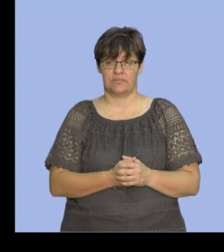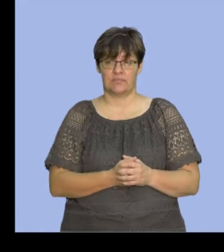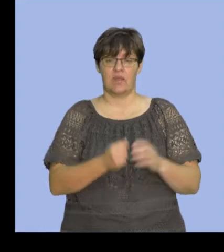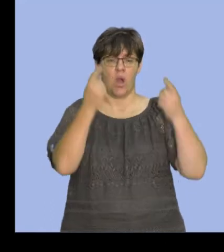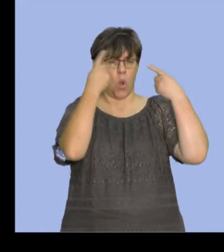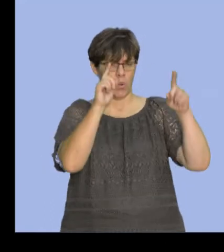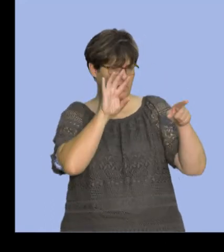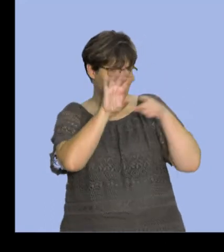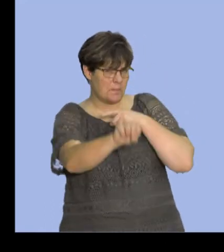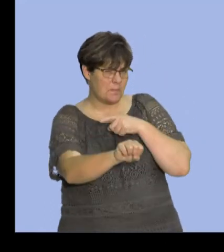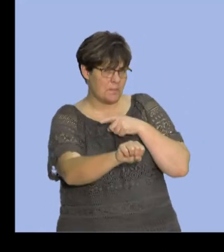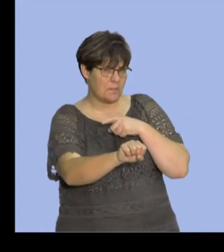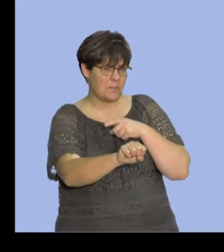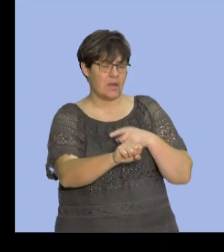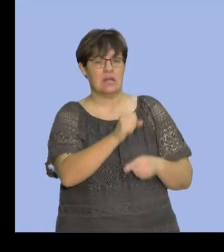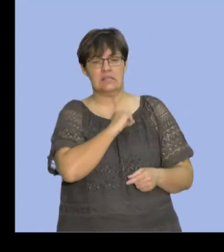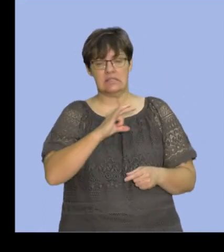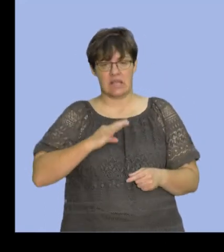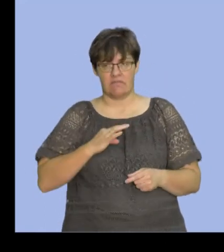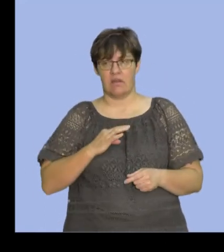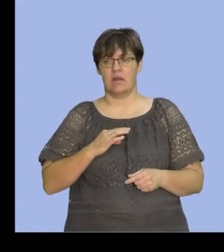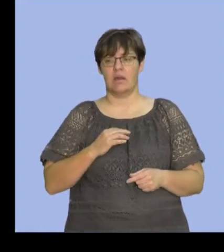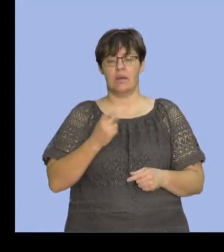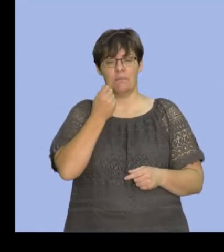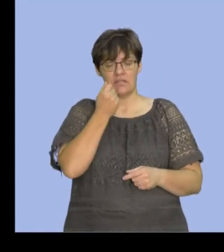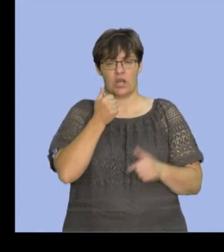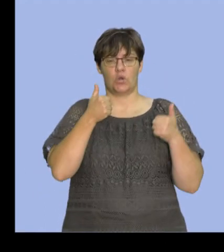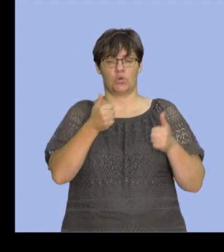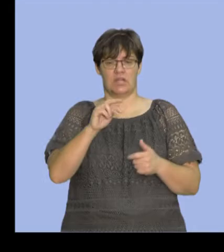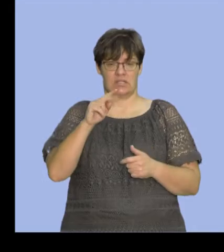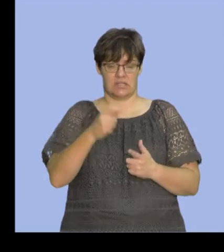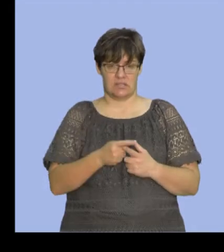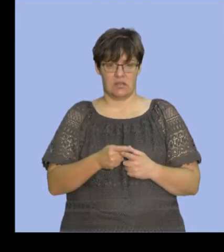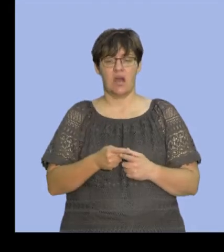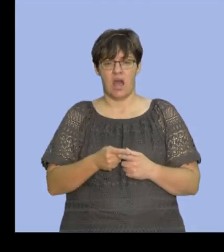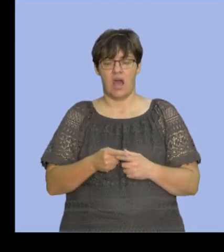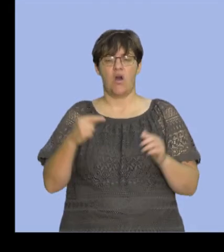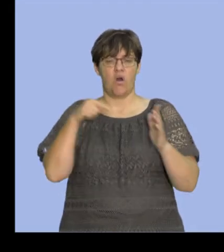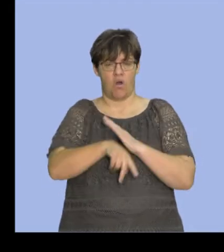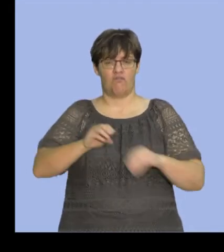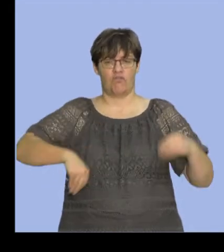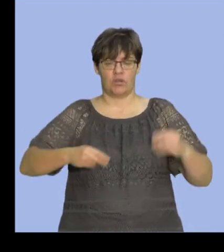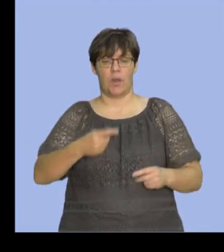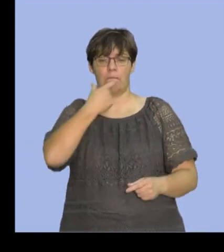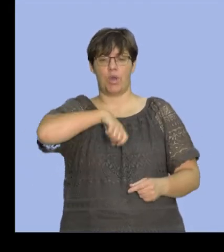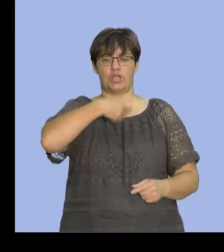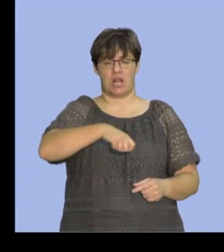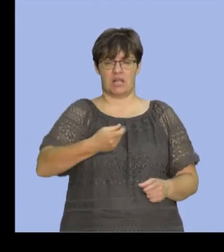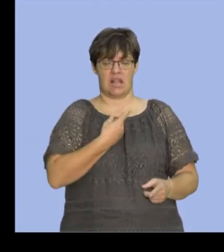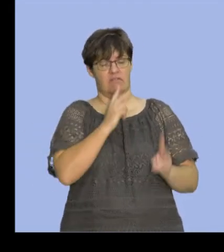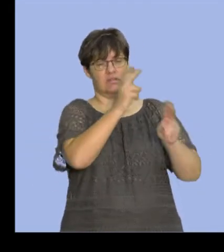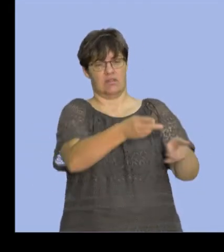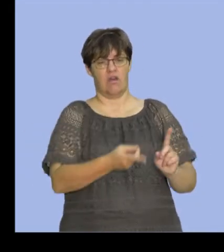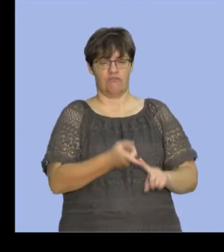have discovered that an employee, Mr. Goodness, had defrauded Star Traders by ordering personal goods for himself